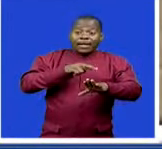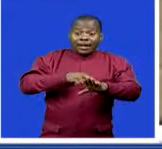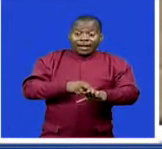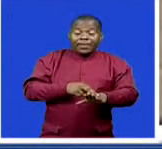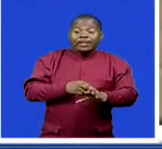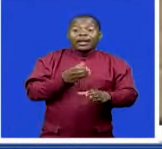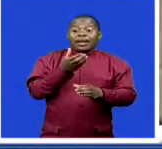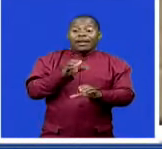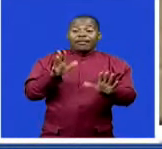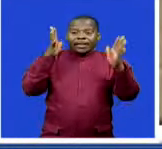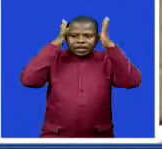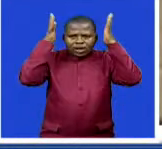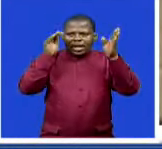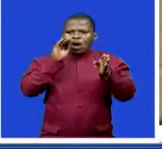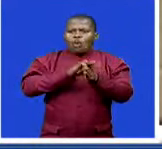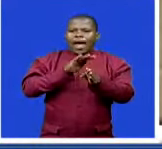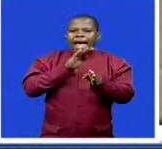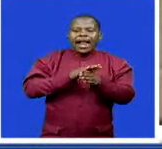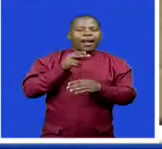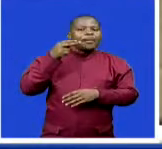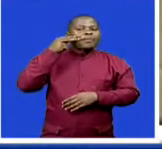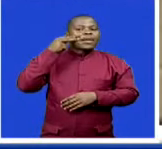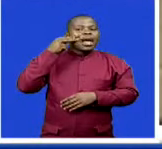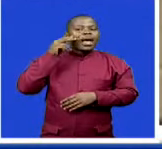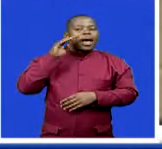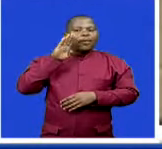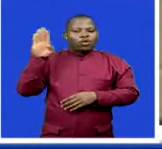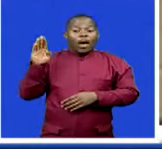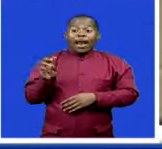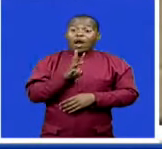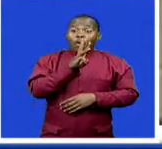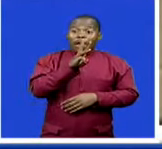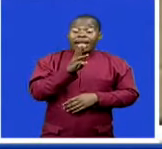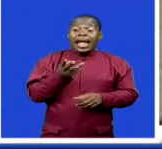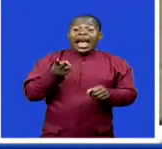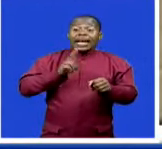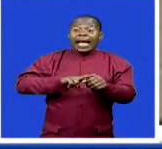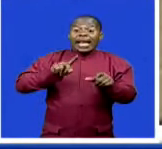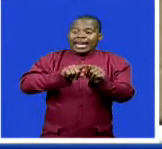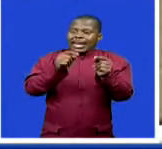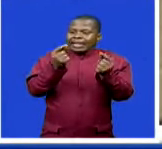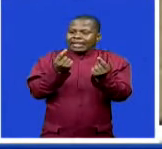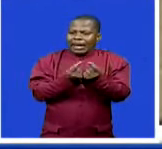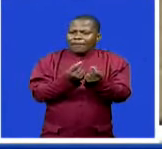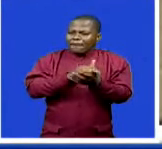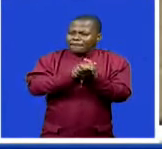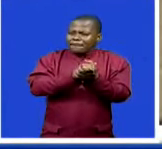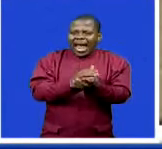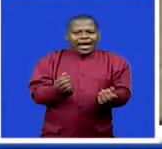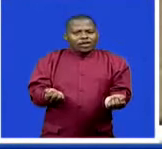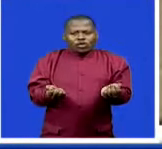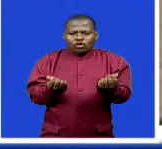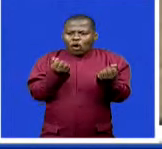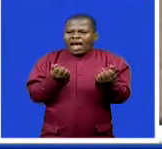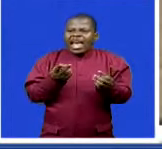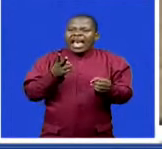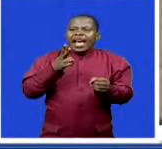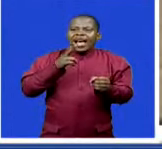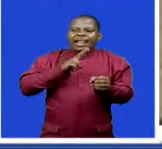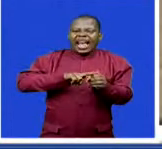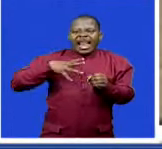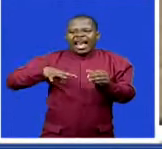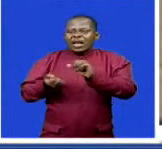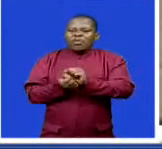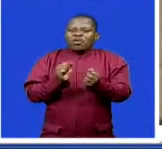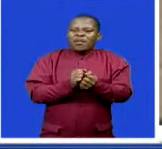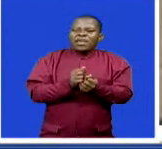Botswana. The team spirit is fine. I like how united the team is. Even though we might have a few hiccups there and there,